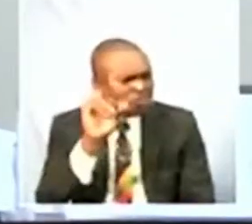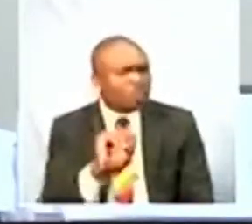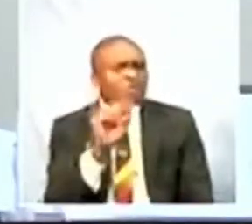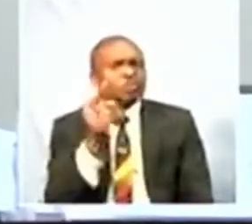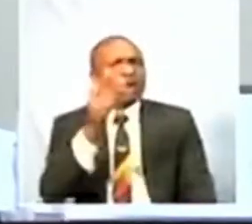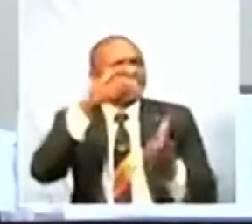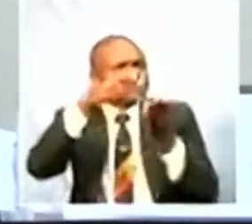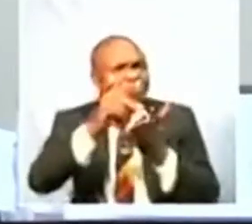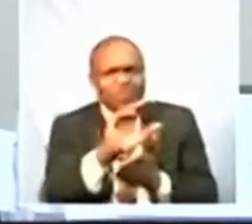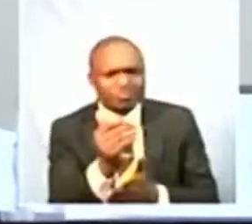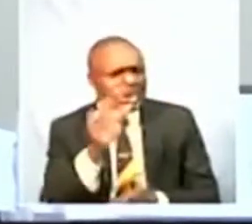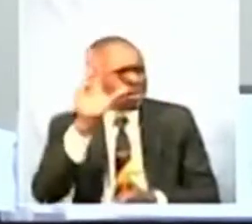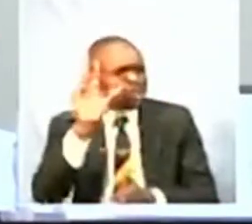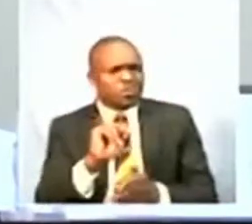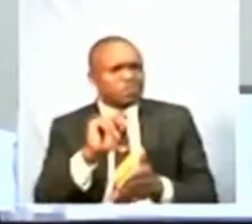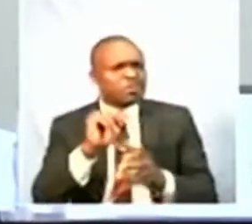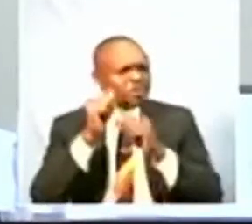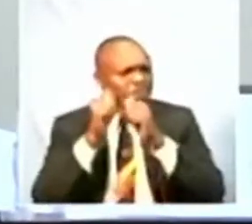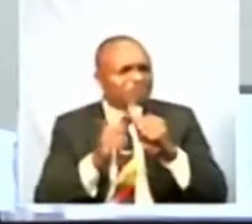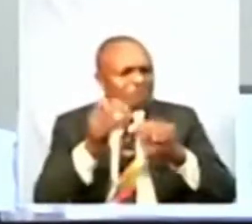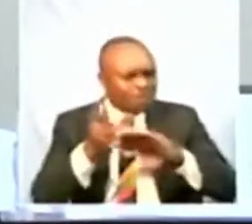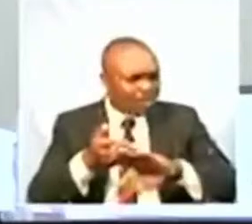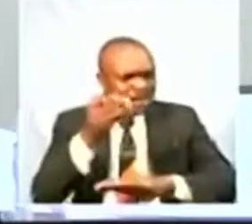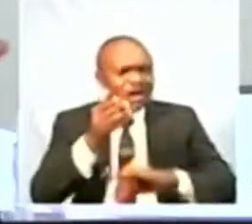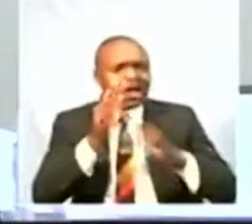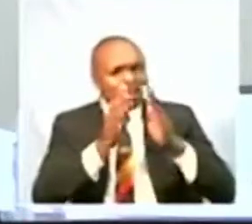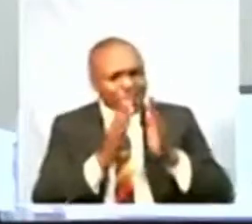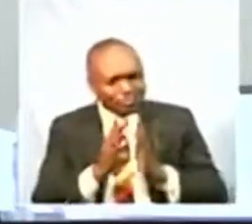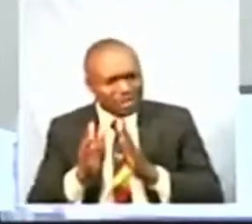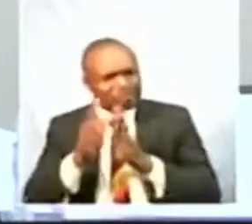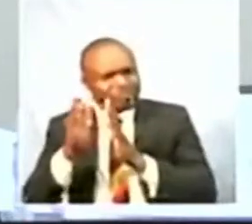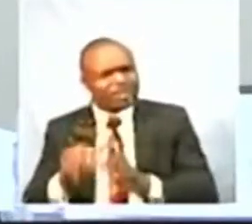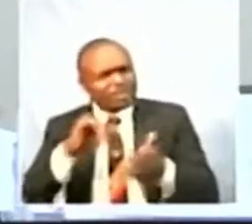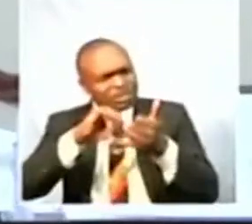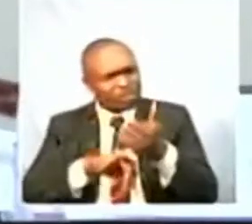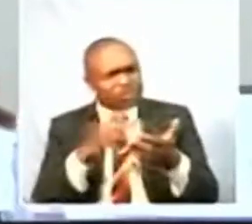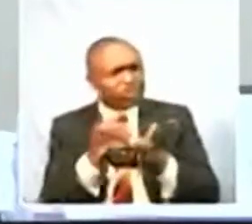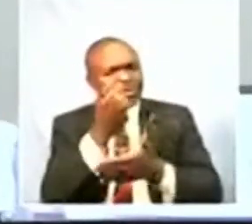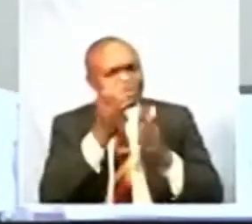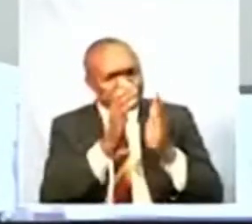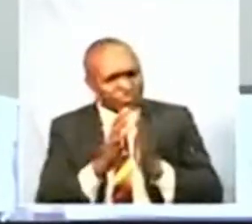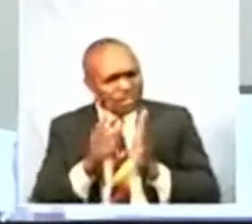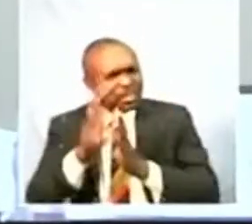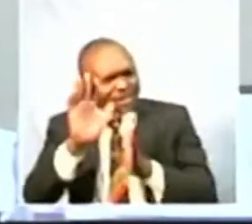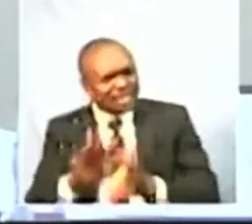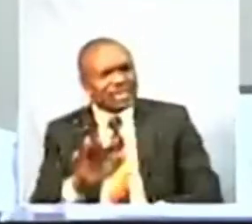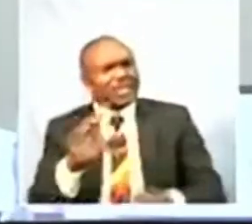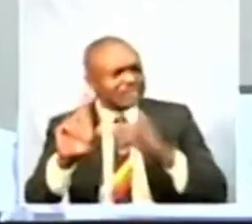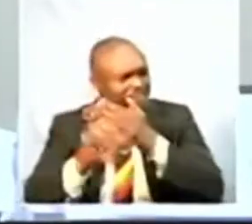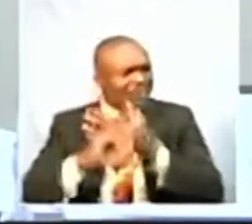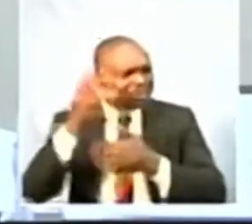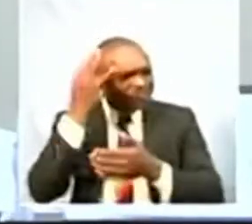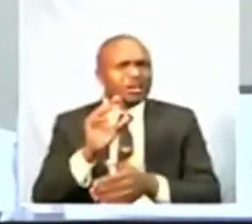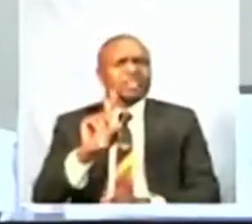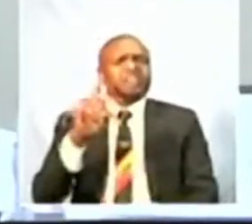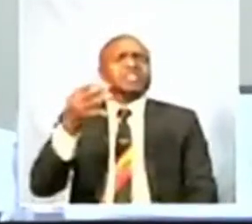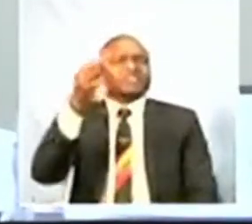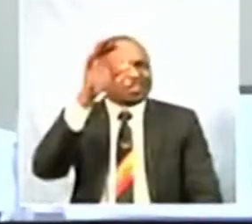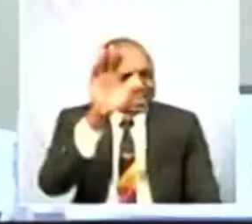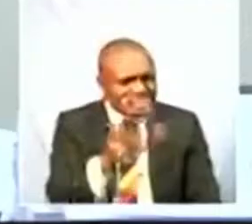paying. No one is making a follow-up. The planners are there. Socio-economic planners are there. Town clerk is there. DF is